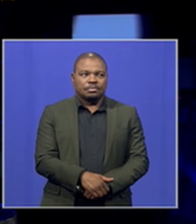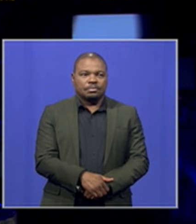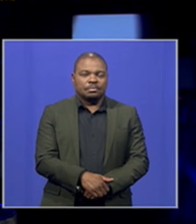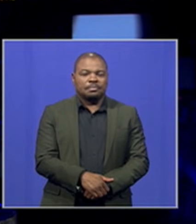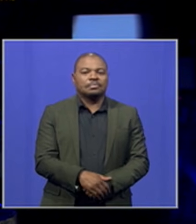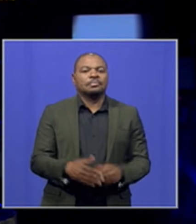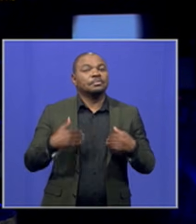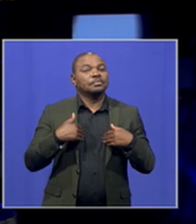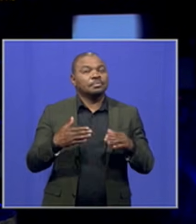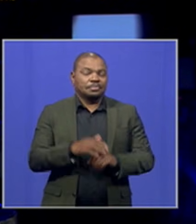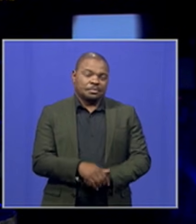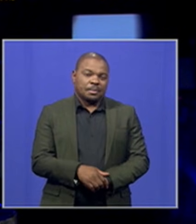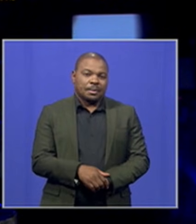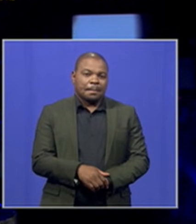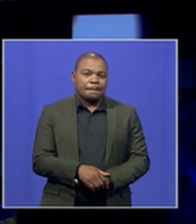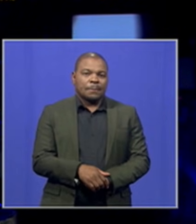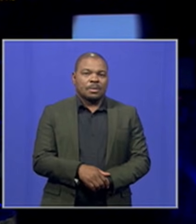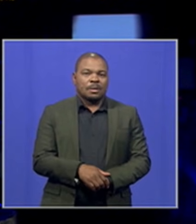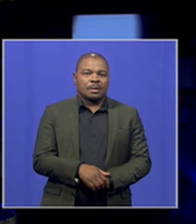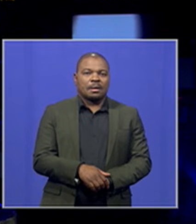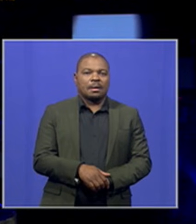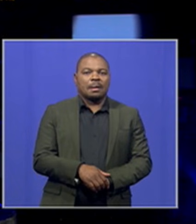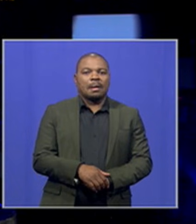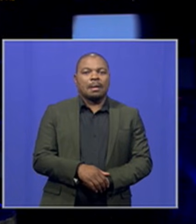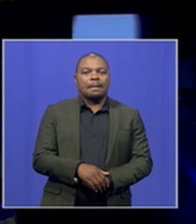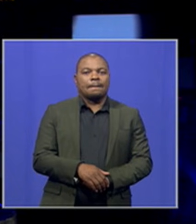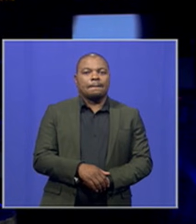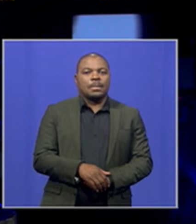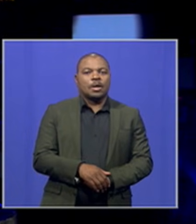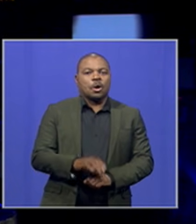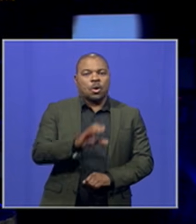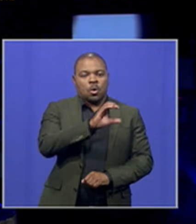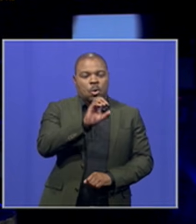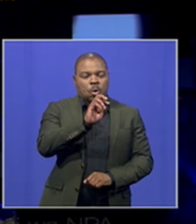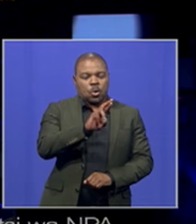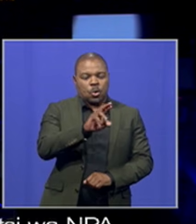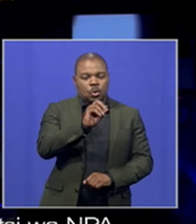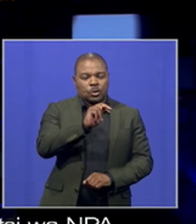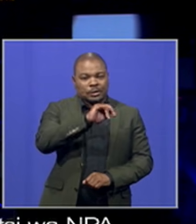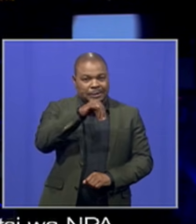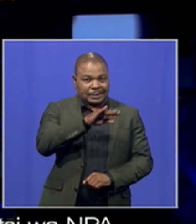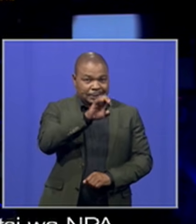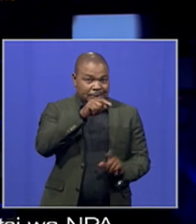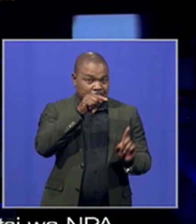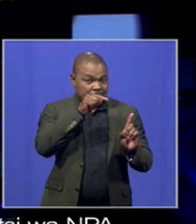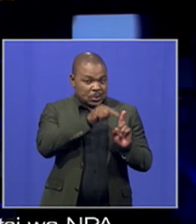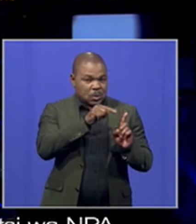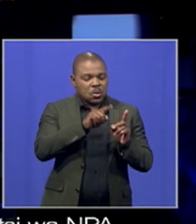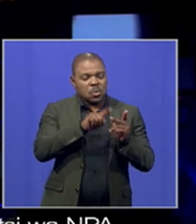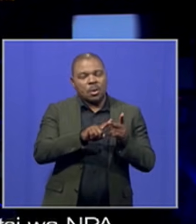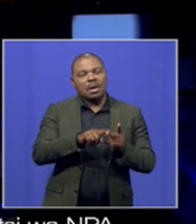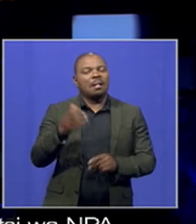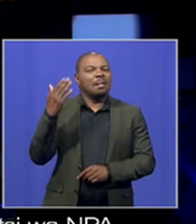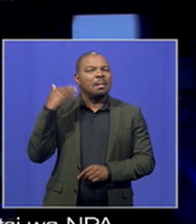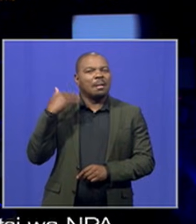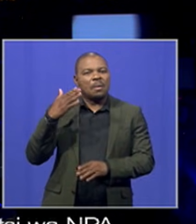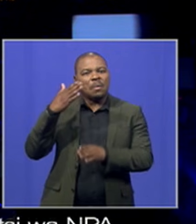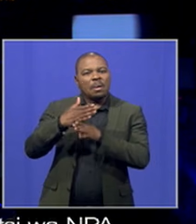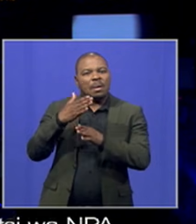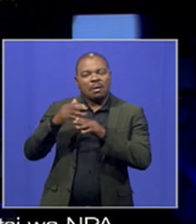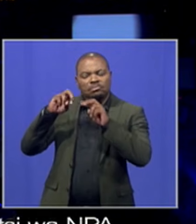Hare ke na tsona re bona jwalo ha Advocate Moni Kronye e wileng hloho ya mehleng ya lekala